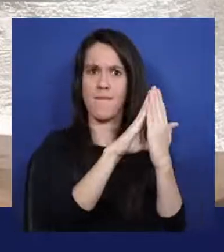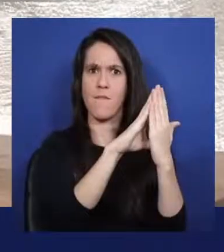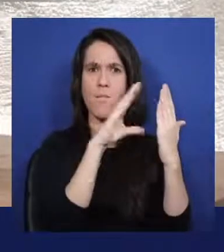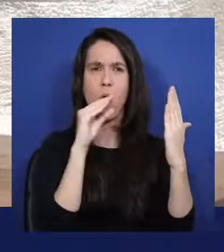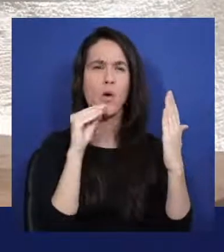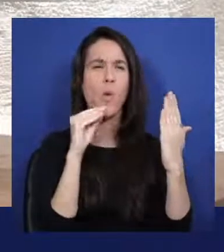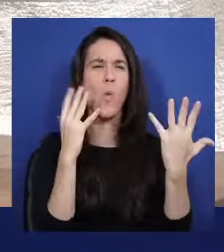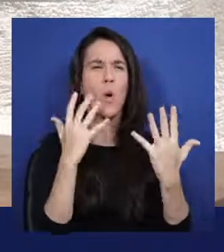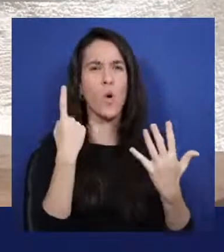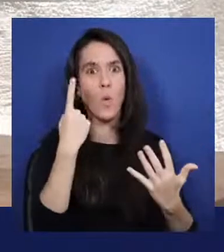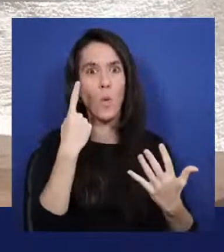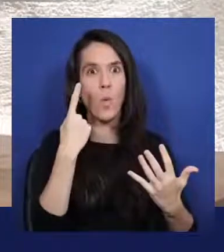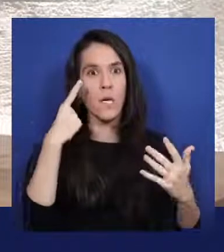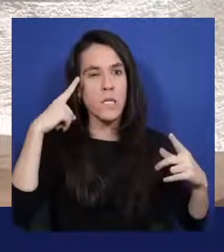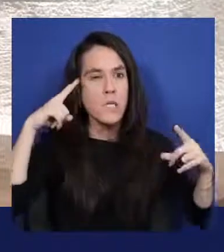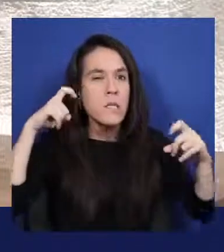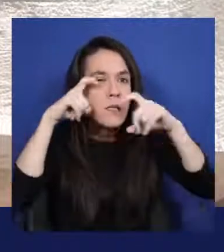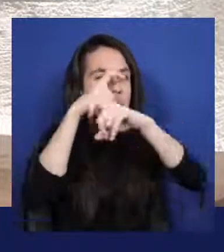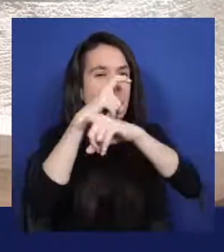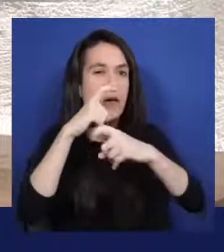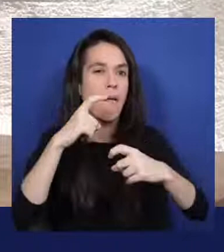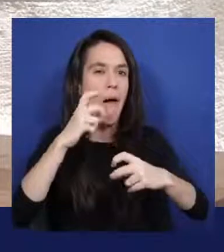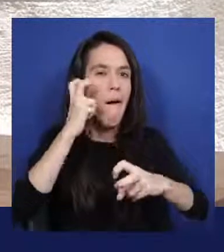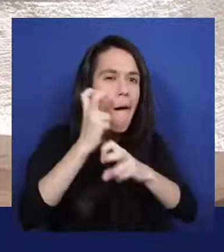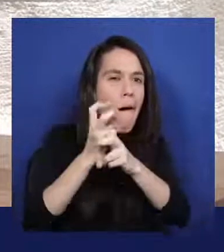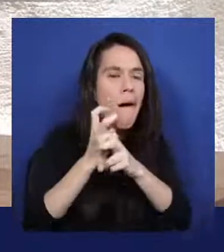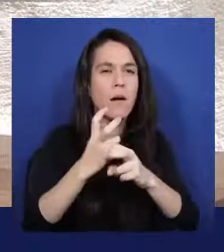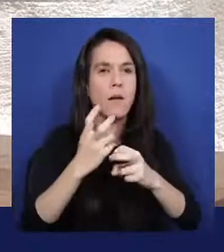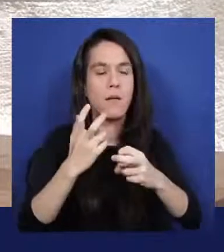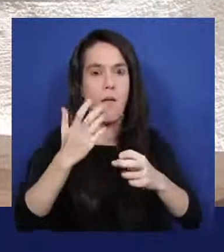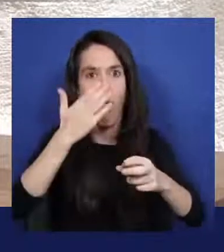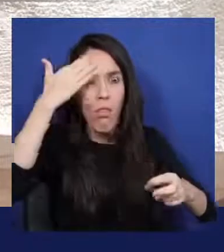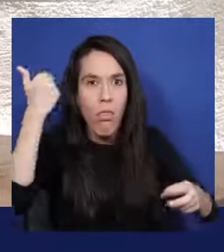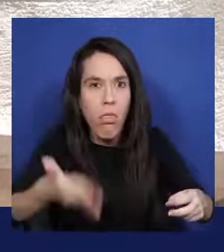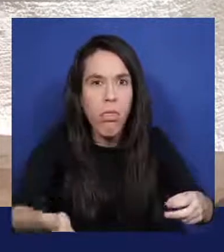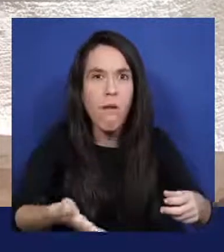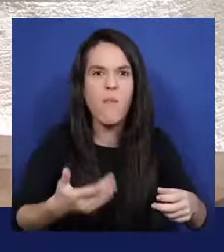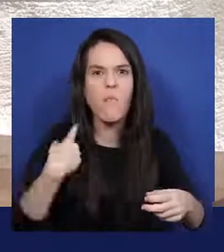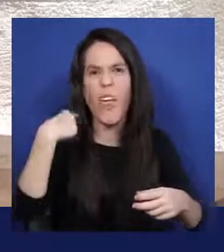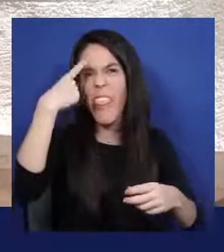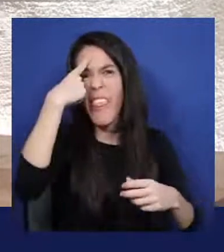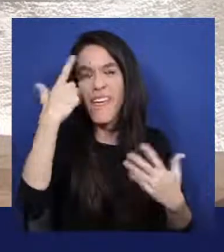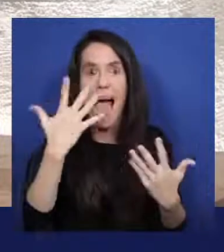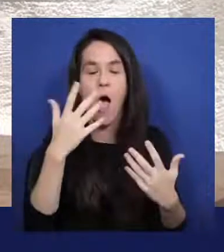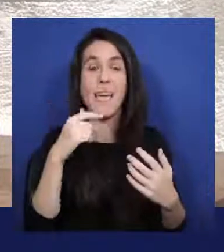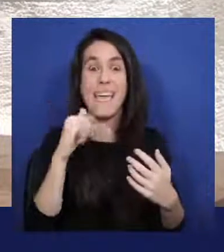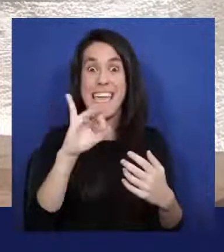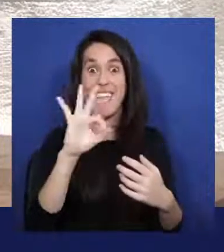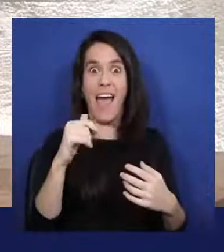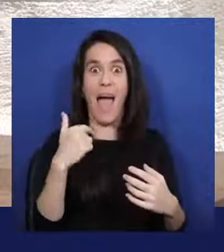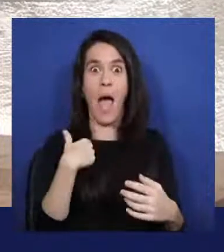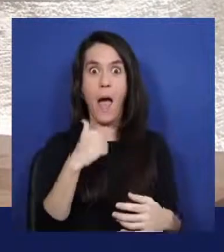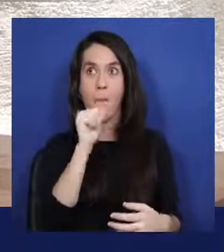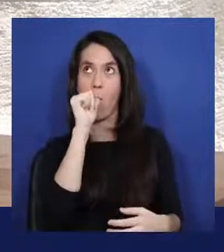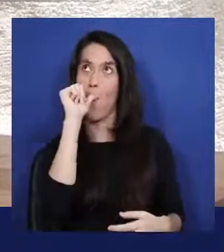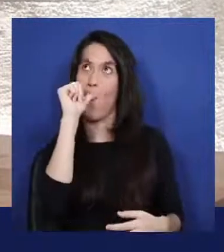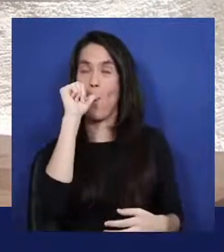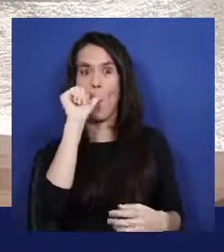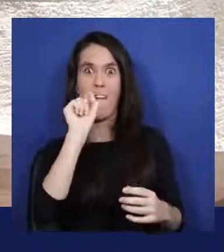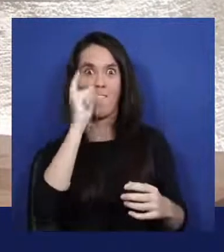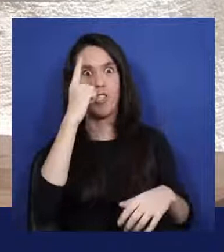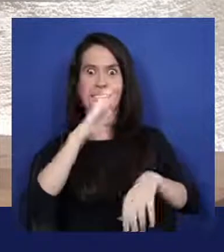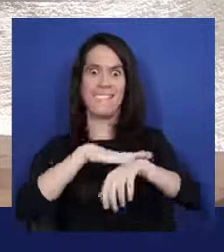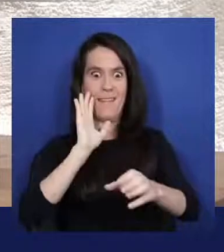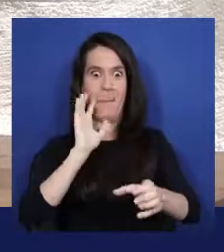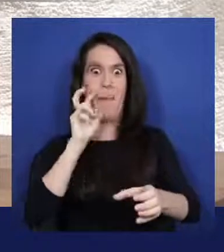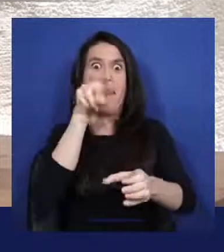you? Or like what was something that you thought, boy, like, how would you help me if I was moving into that realm? What was like one tip